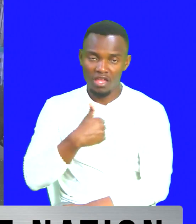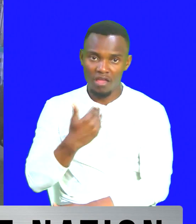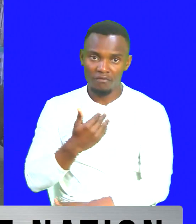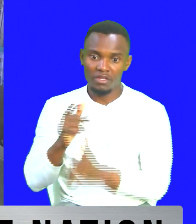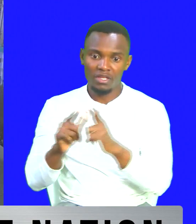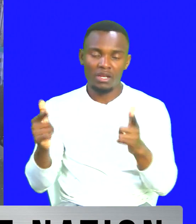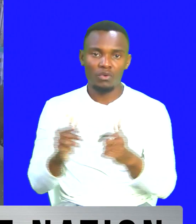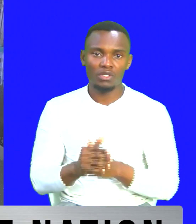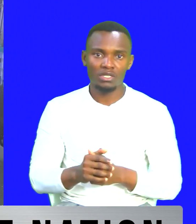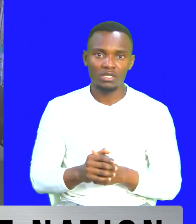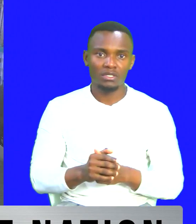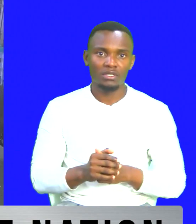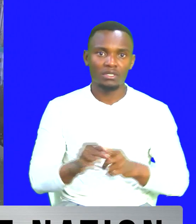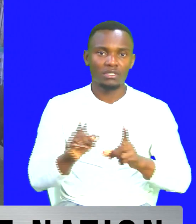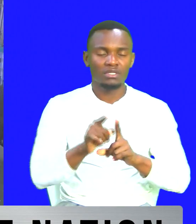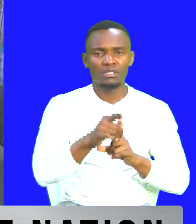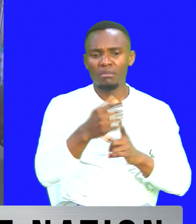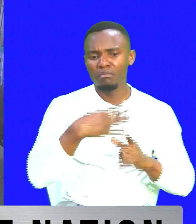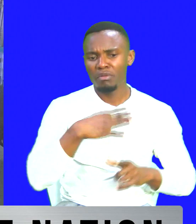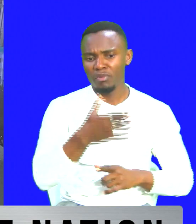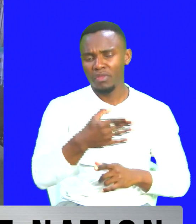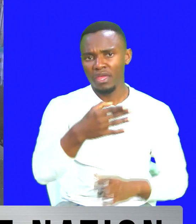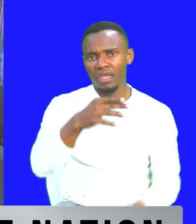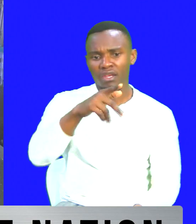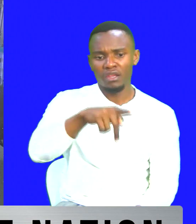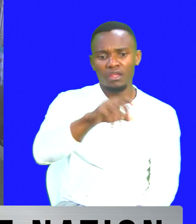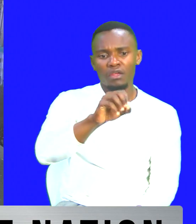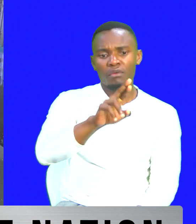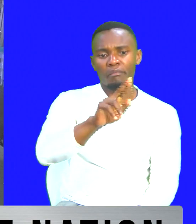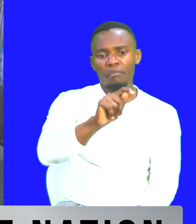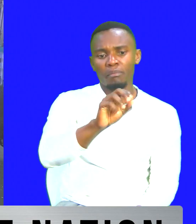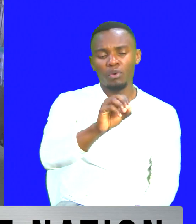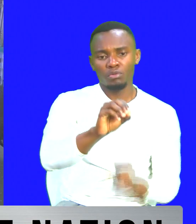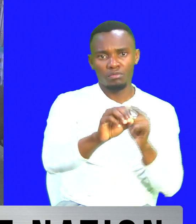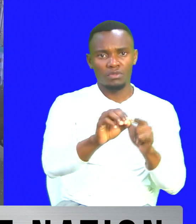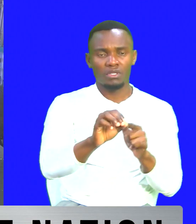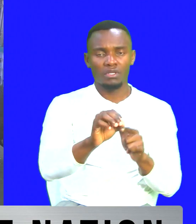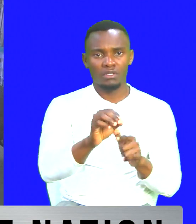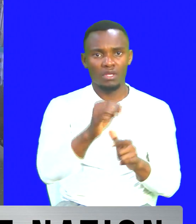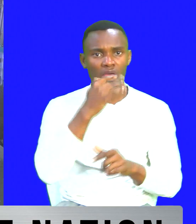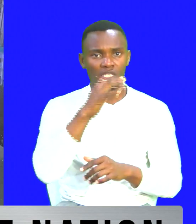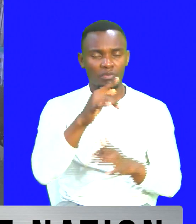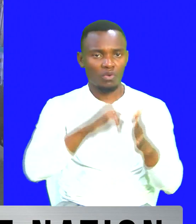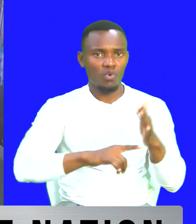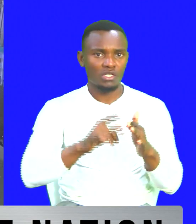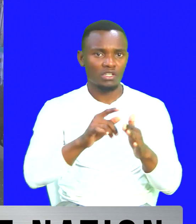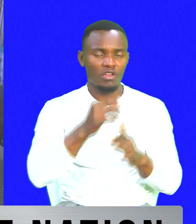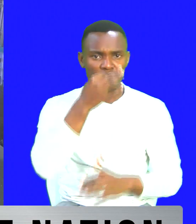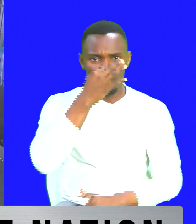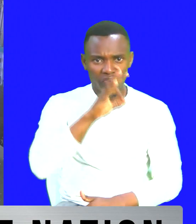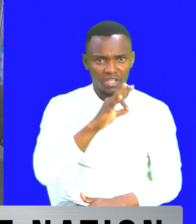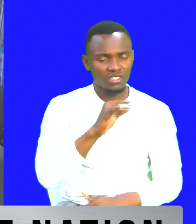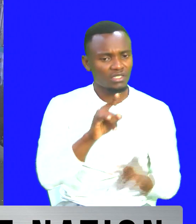that's the capital city of Haiti, they speak French and they speak some other